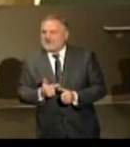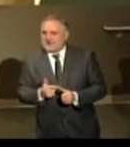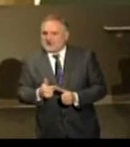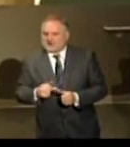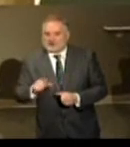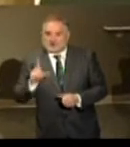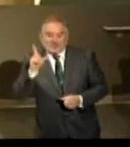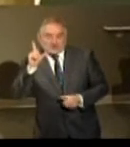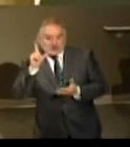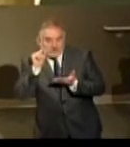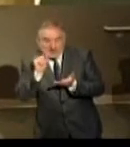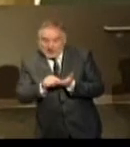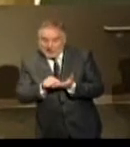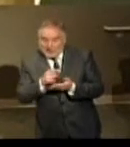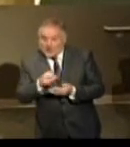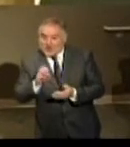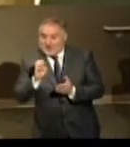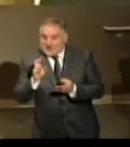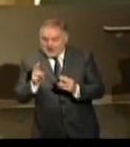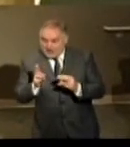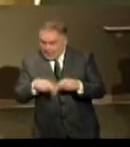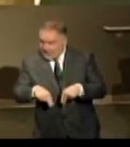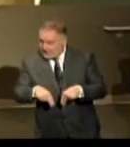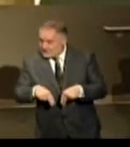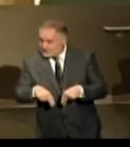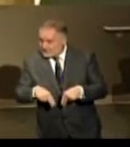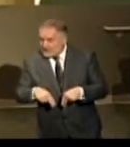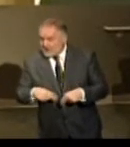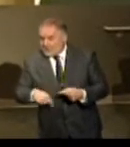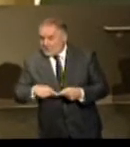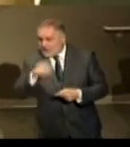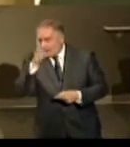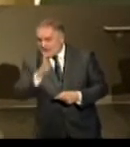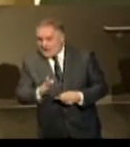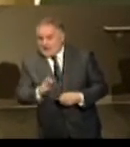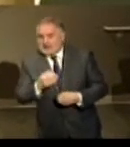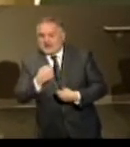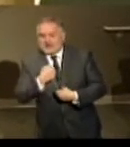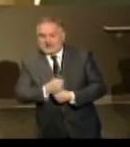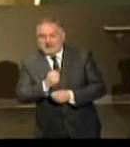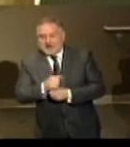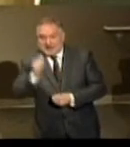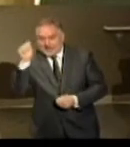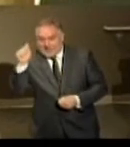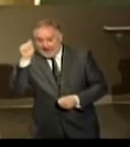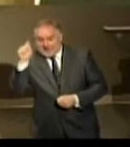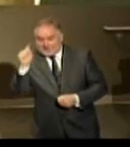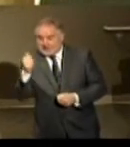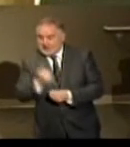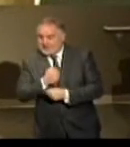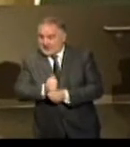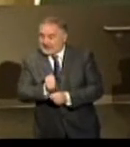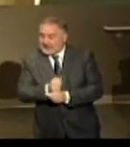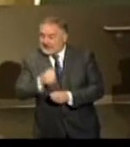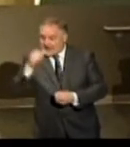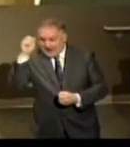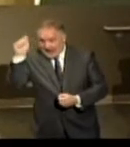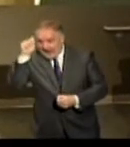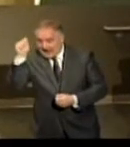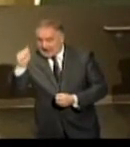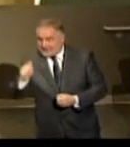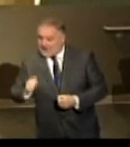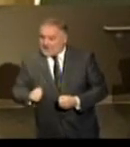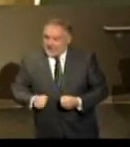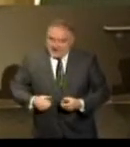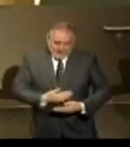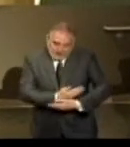egg? The chicken came first. When God made Adam, did he make him a small little baby, or did he make him a full-grown man? Made him a